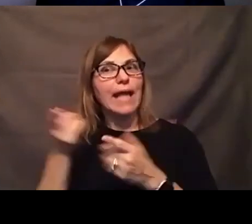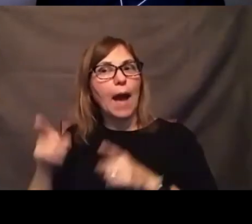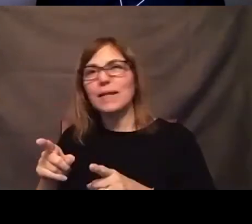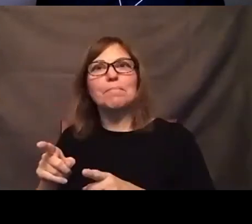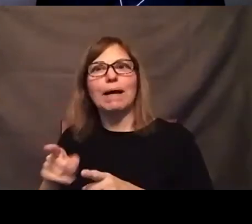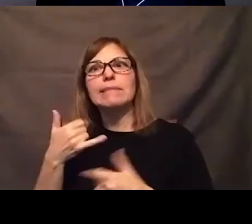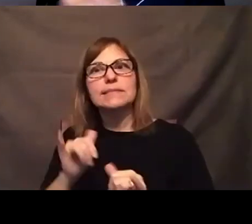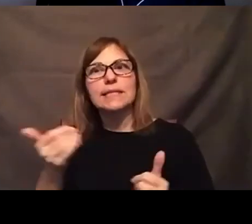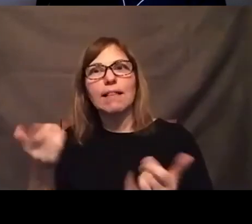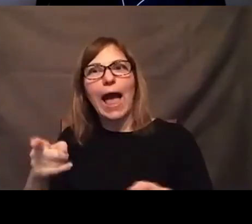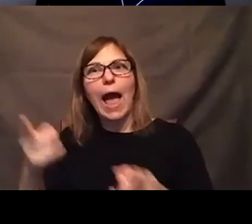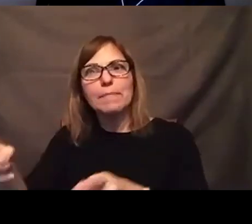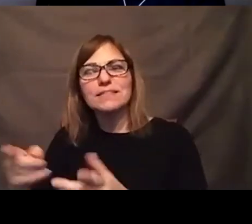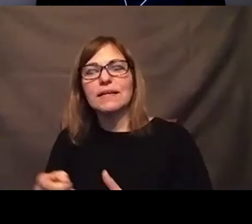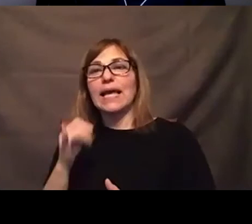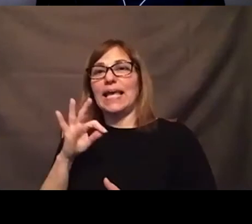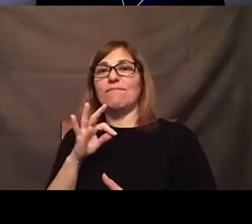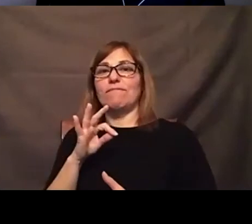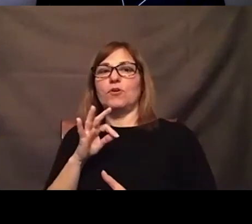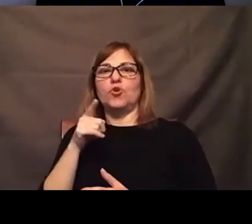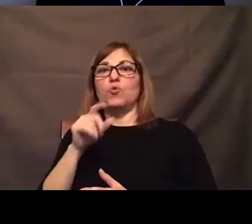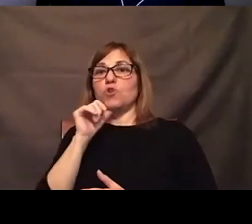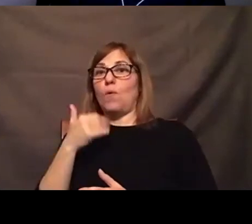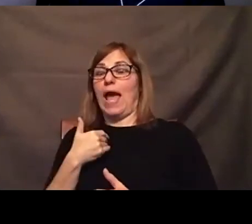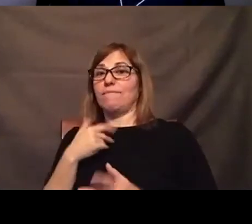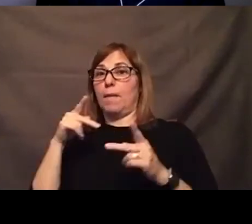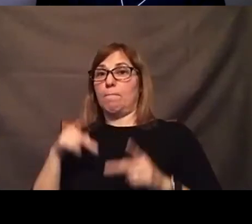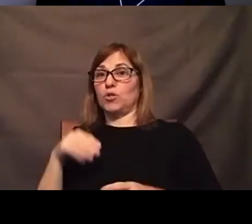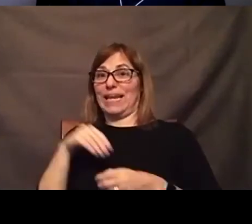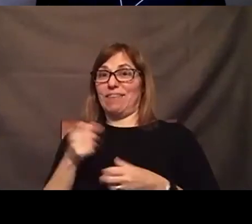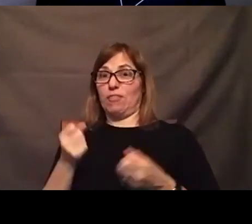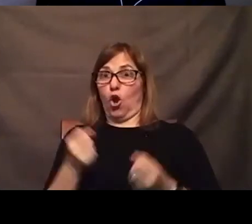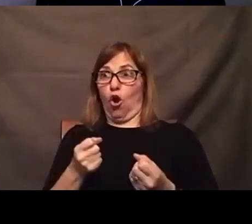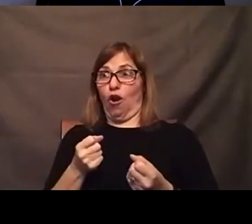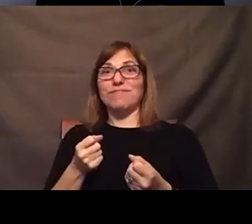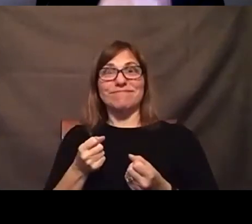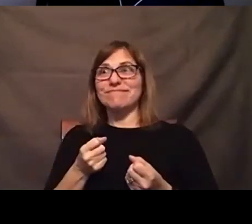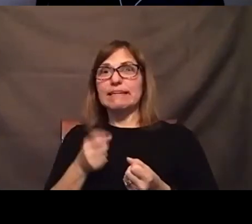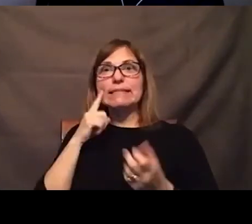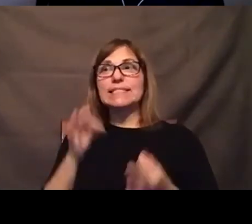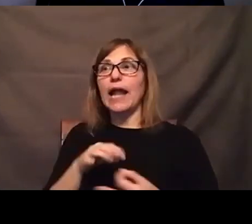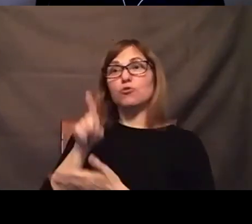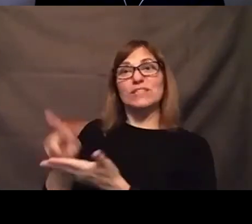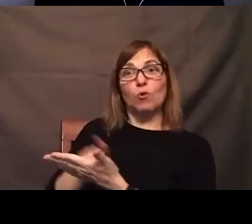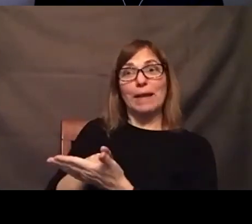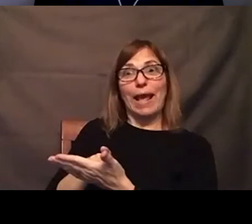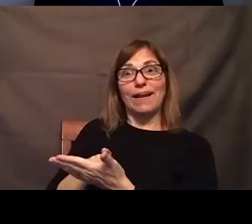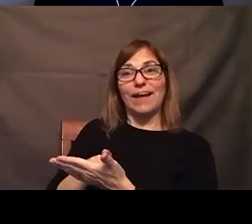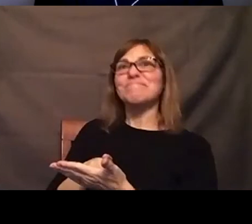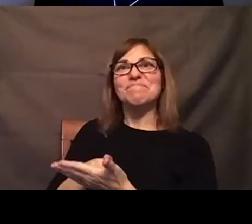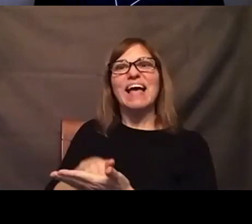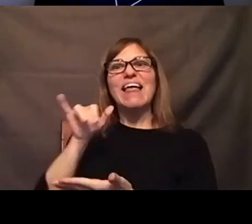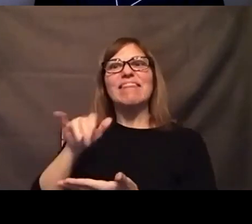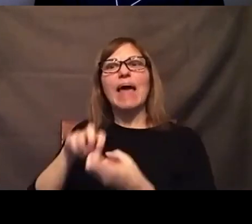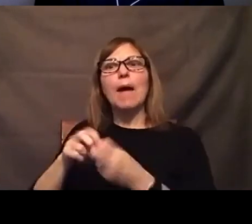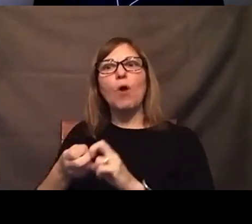have a person in the vehicle making these sorts of discriminatory decisions, that problem becomes a lot